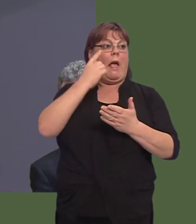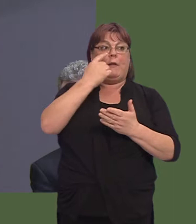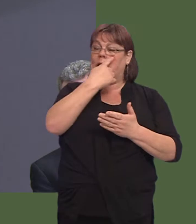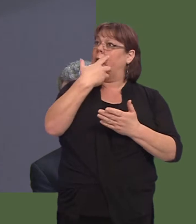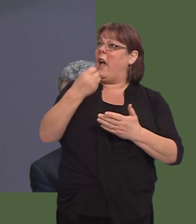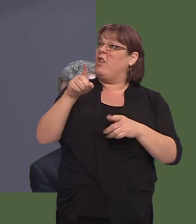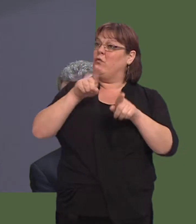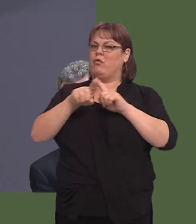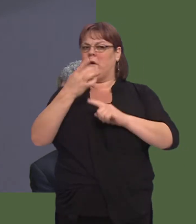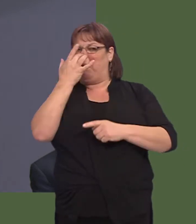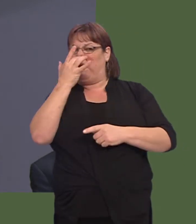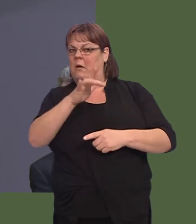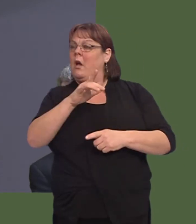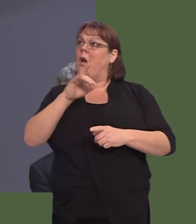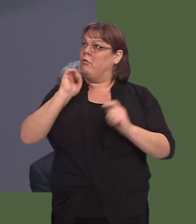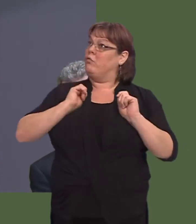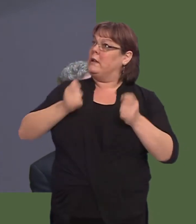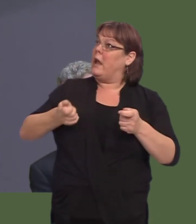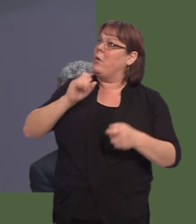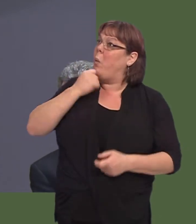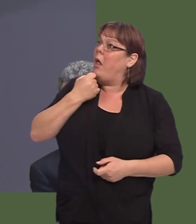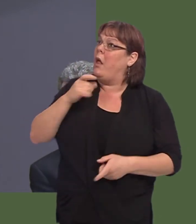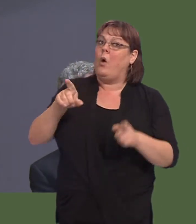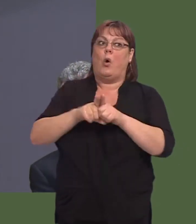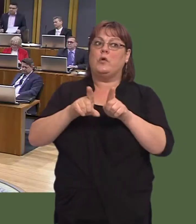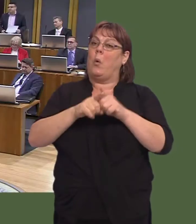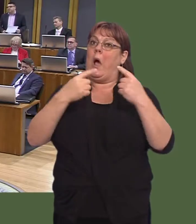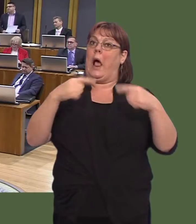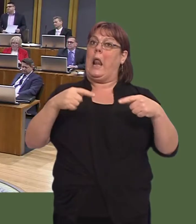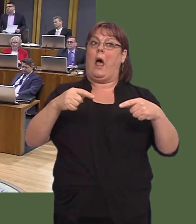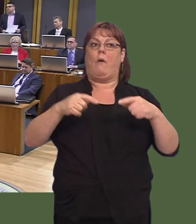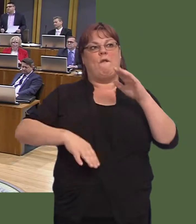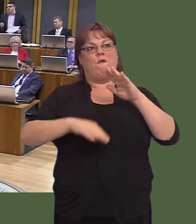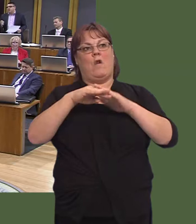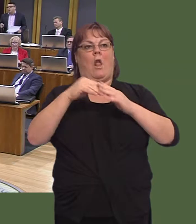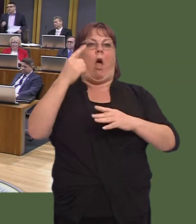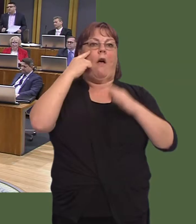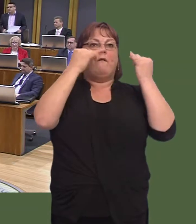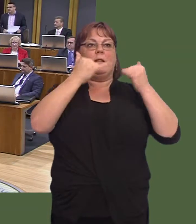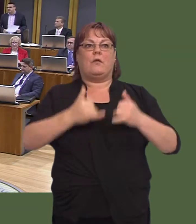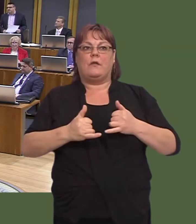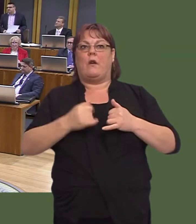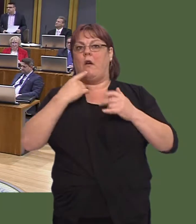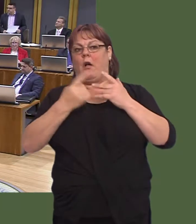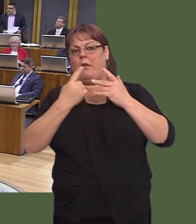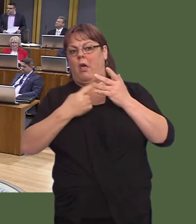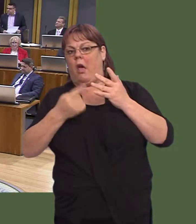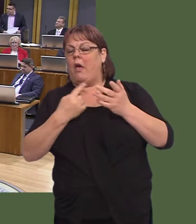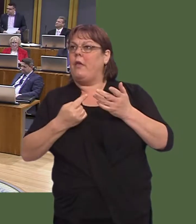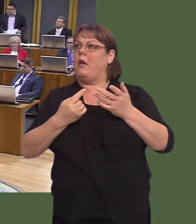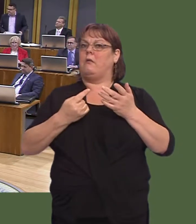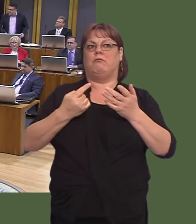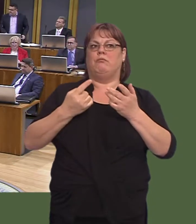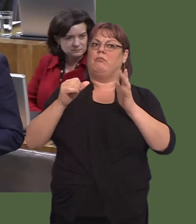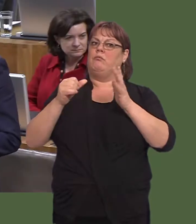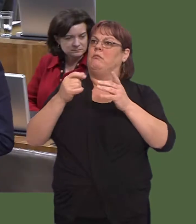will you resign? And will you now refer yourself for an investigation under the Ministerial Code on the other matters that I've raised